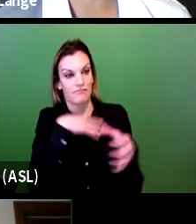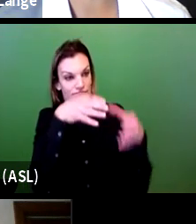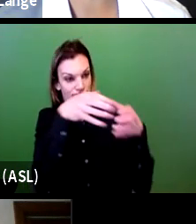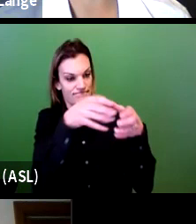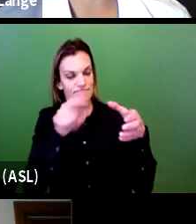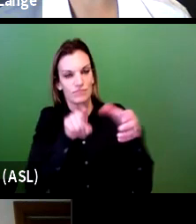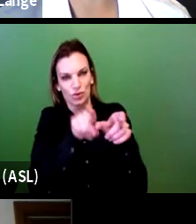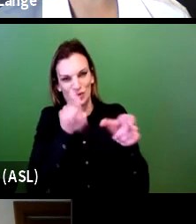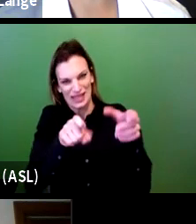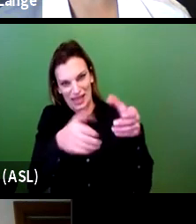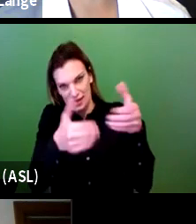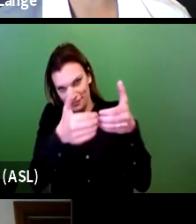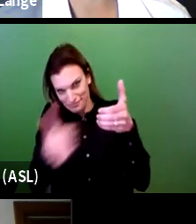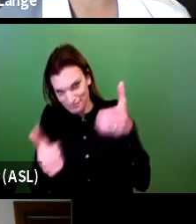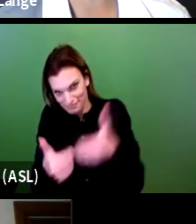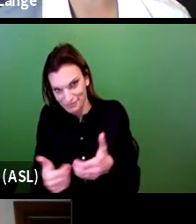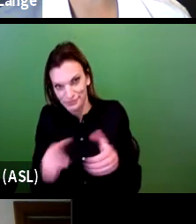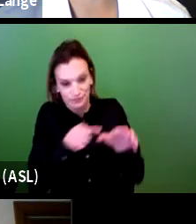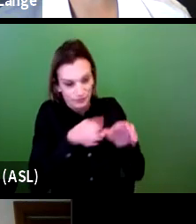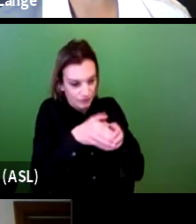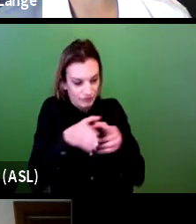pursue these different